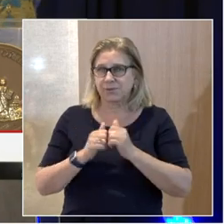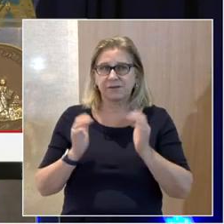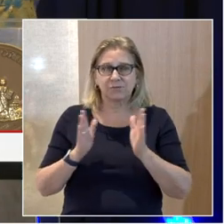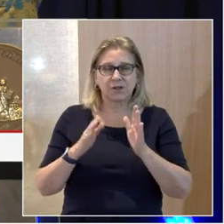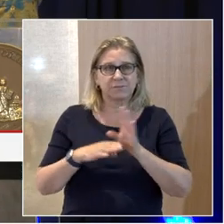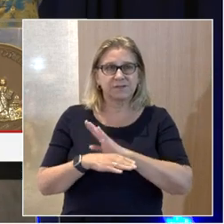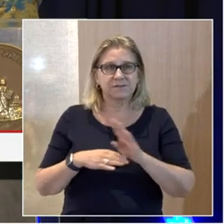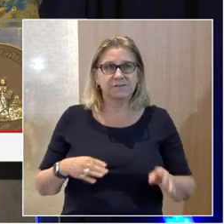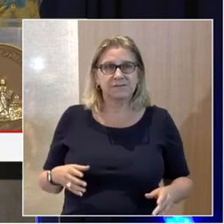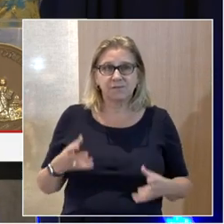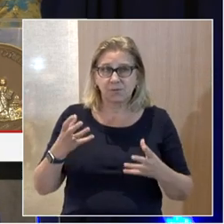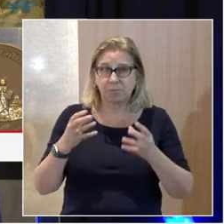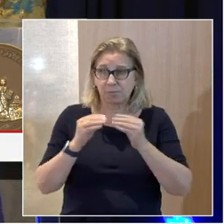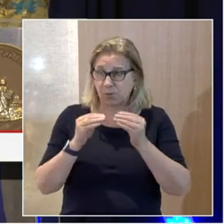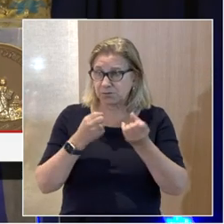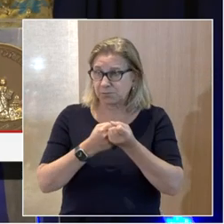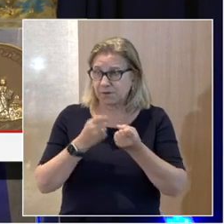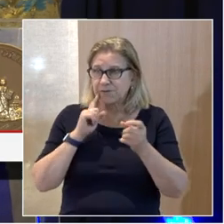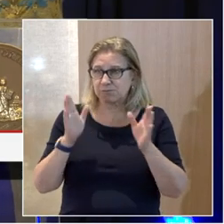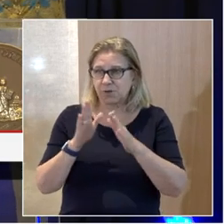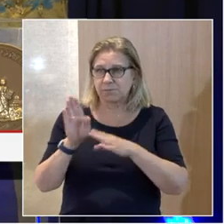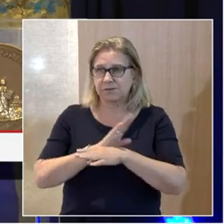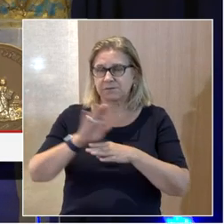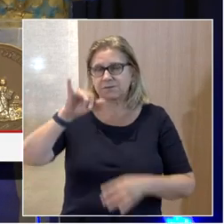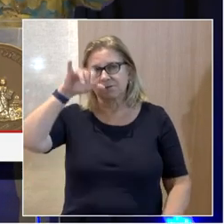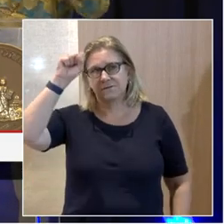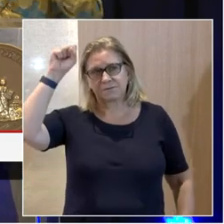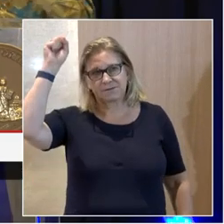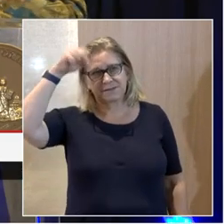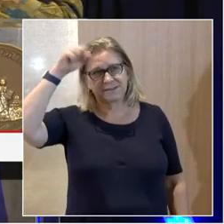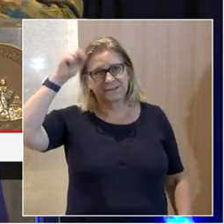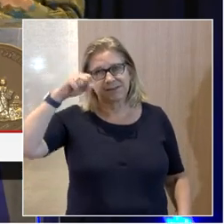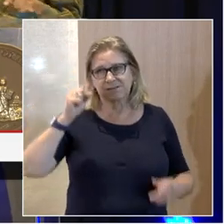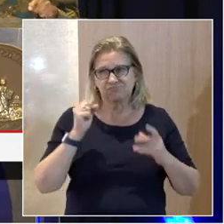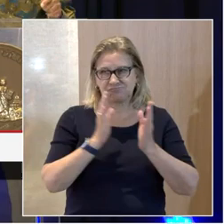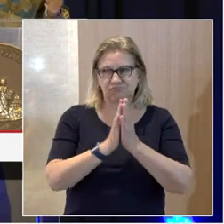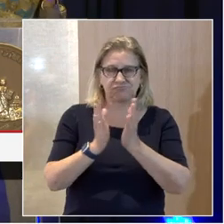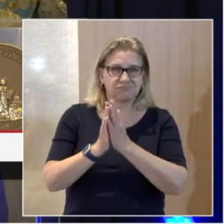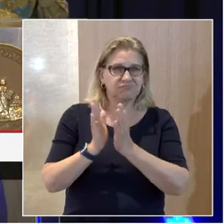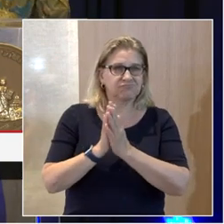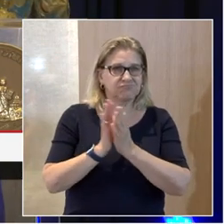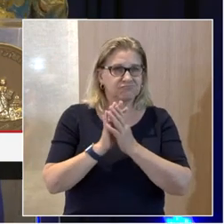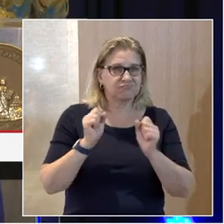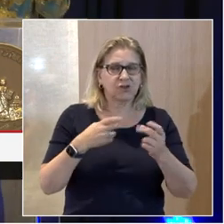business, growth, retention. Okay,